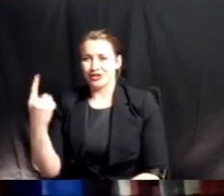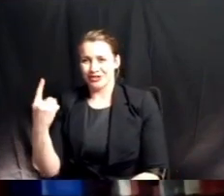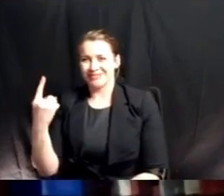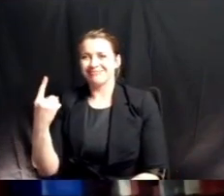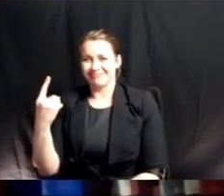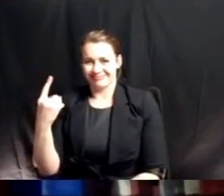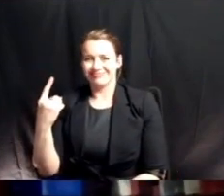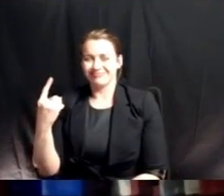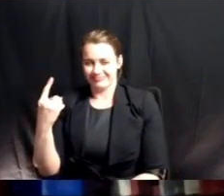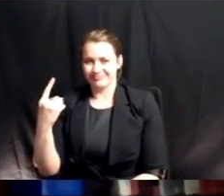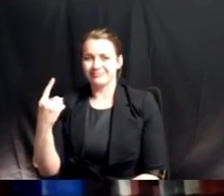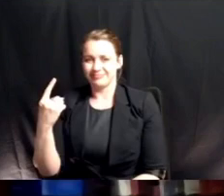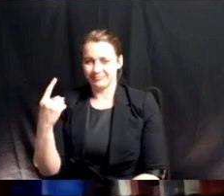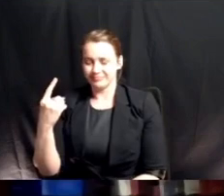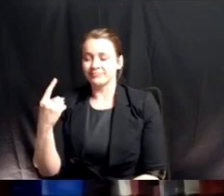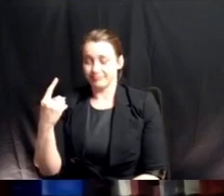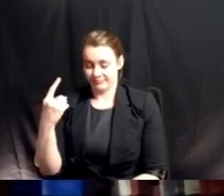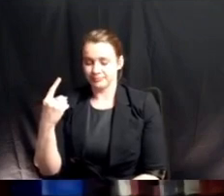result of